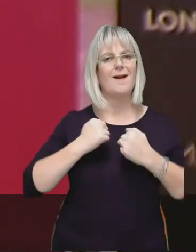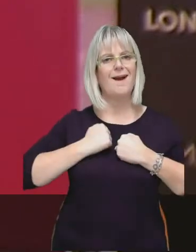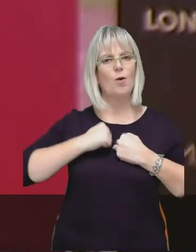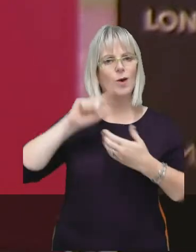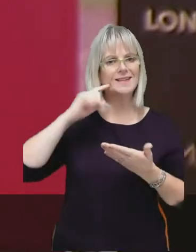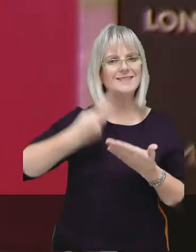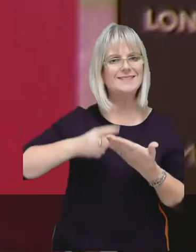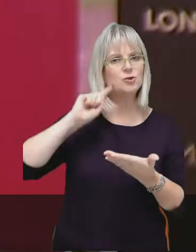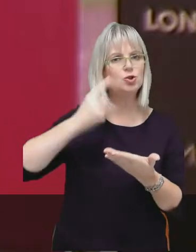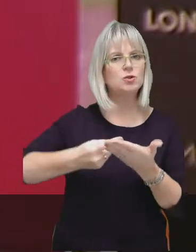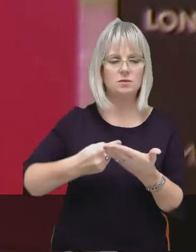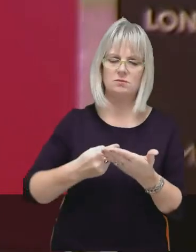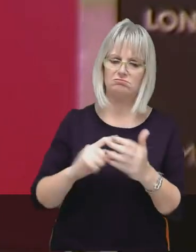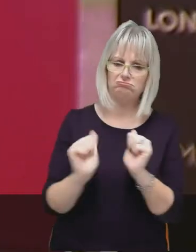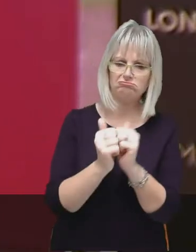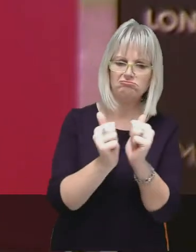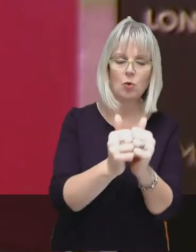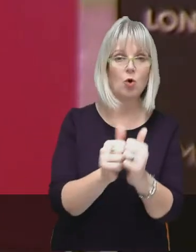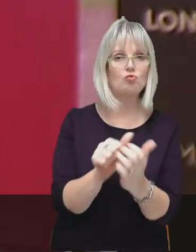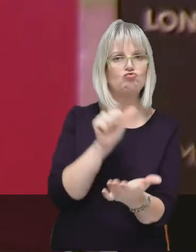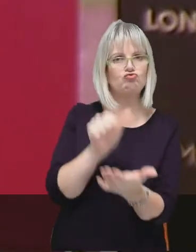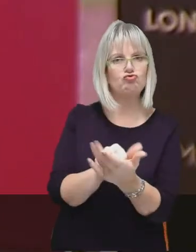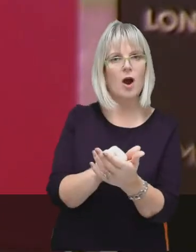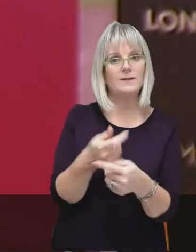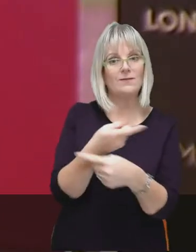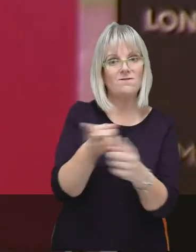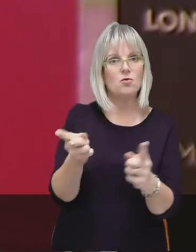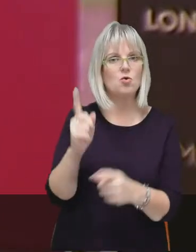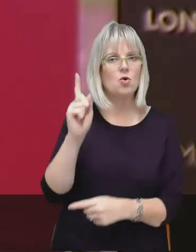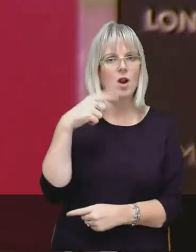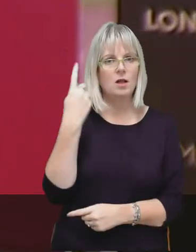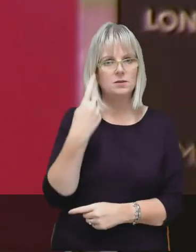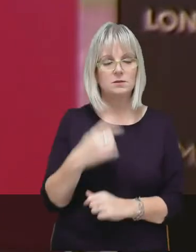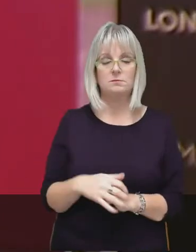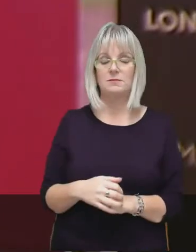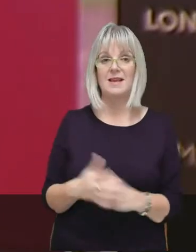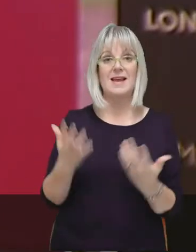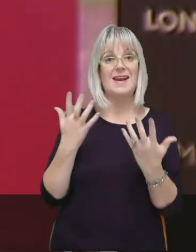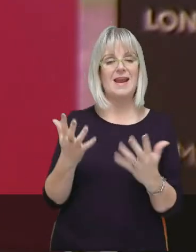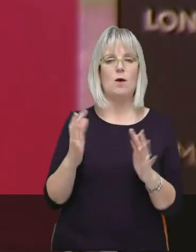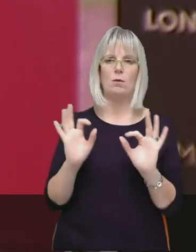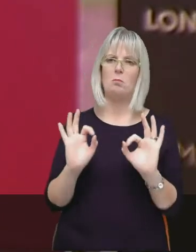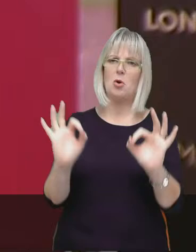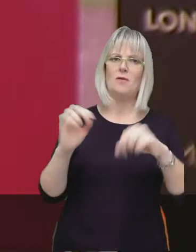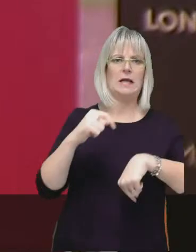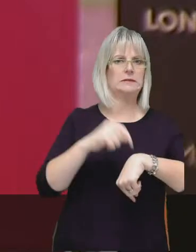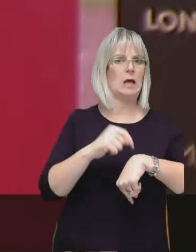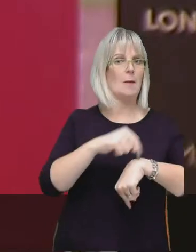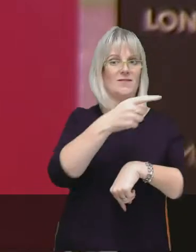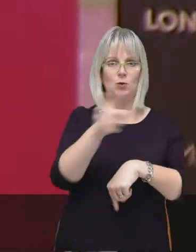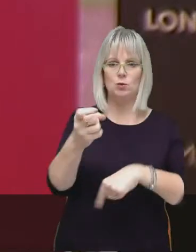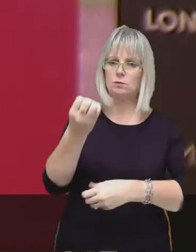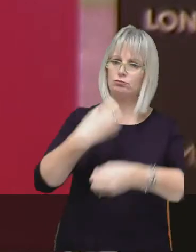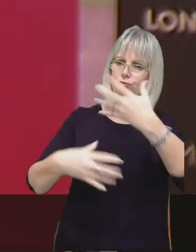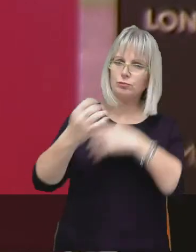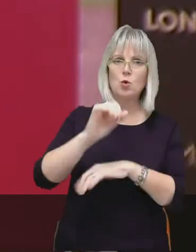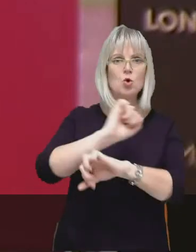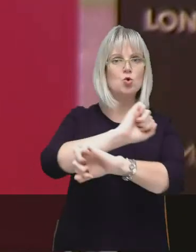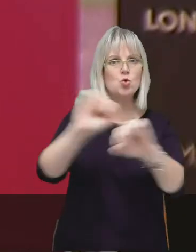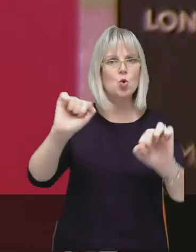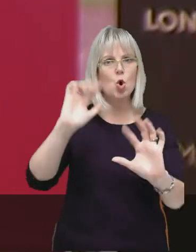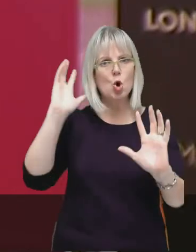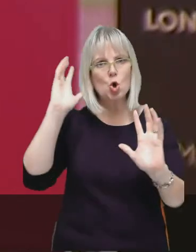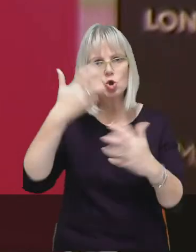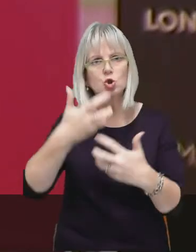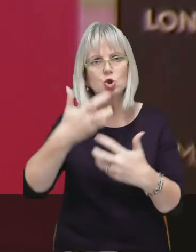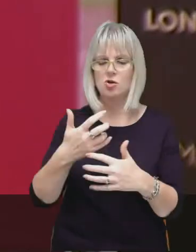is your chance to voice your concerns and ask the Mayor and Assembly members what we are doing for the capital